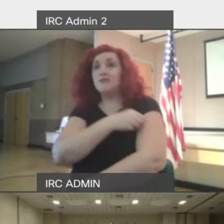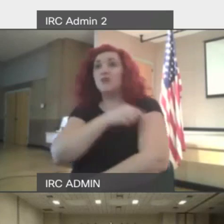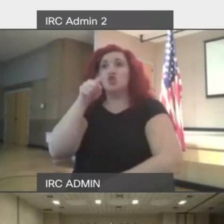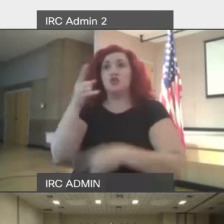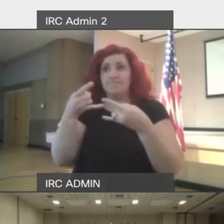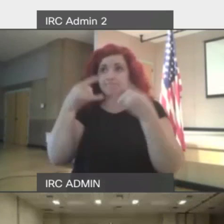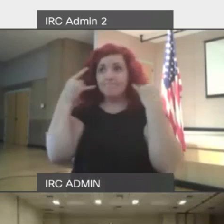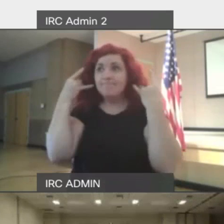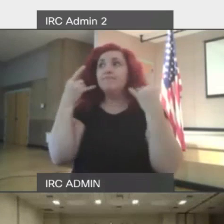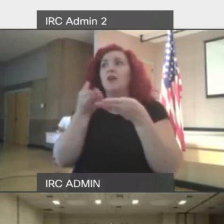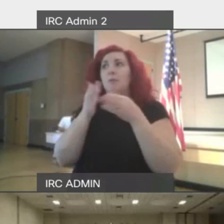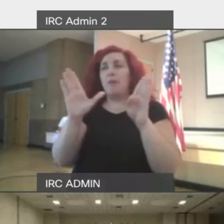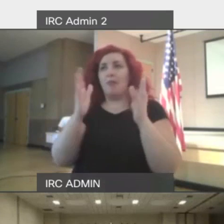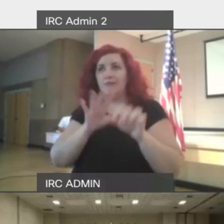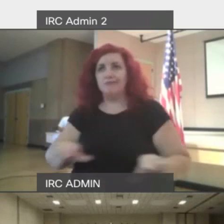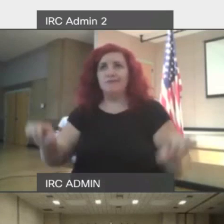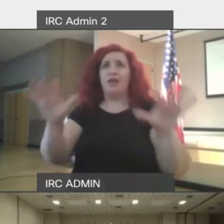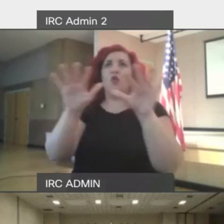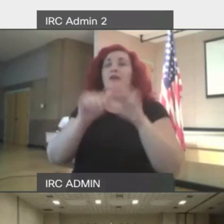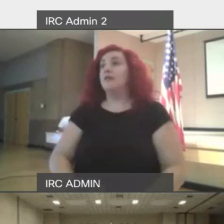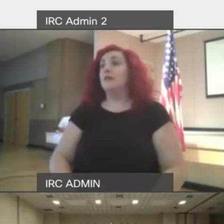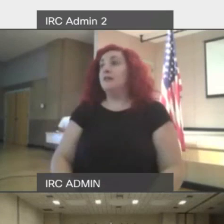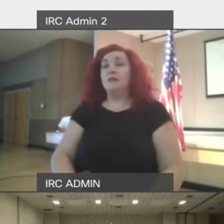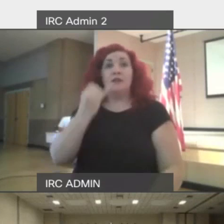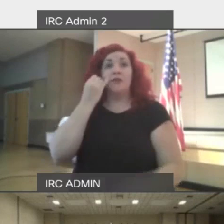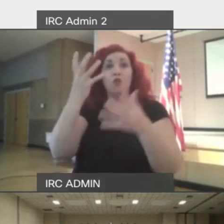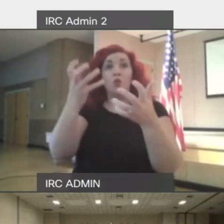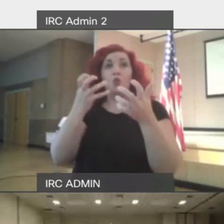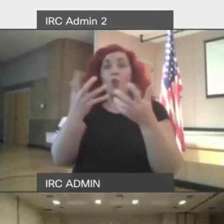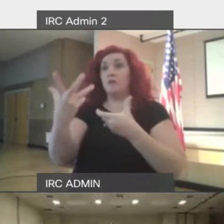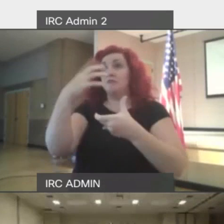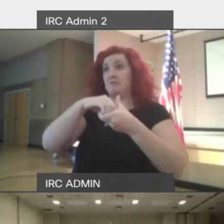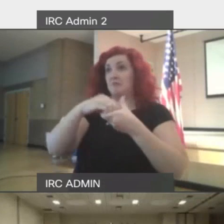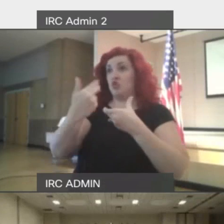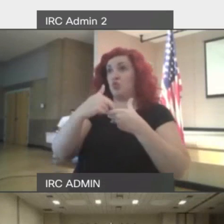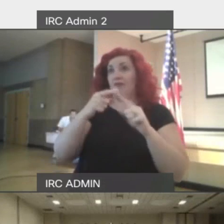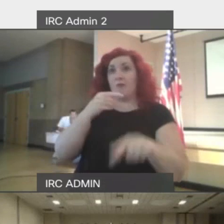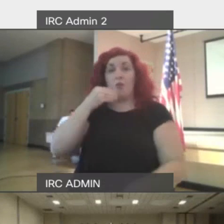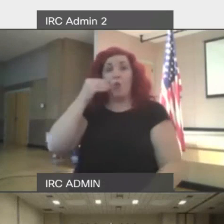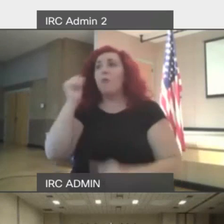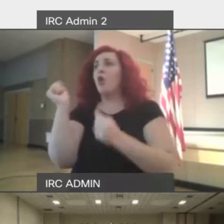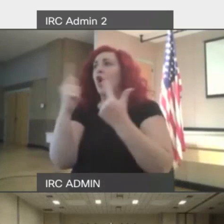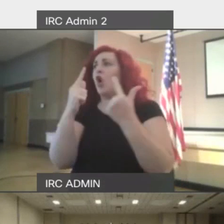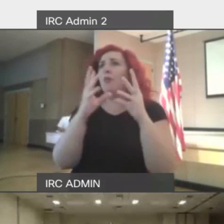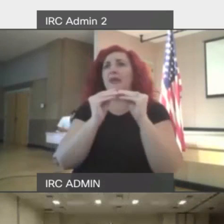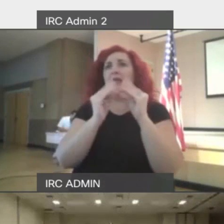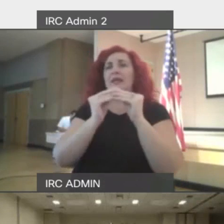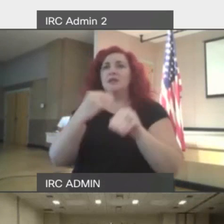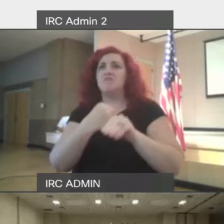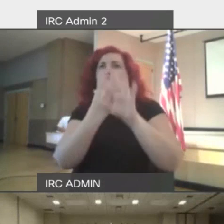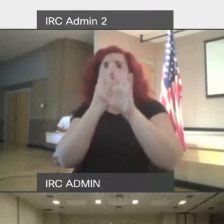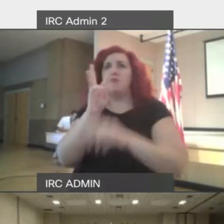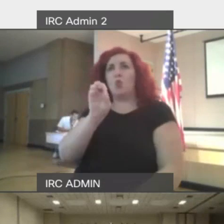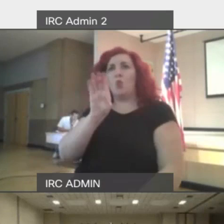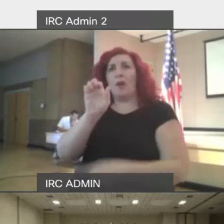vaccinated, you should wear a mask in a public space. If you would like to participate from home, each of these meetings is being streamed